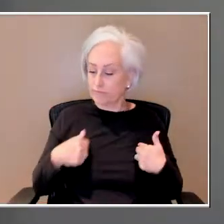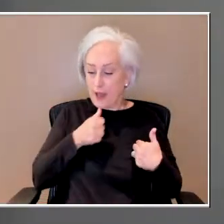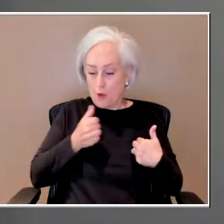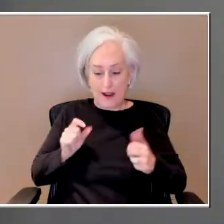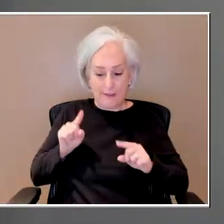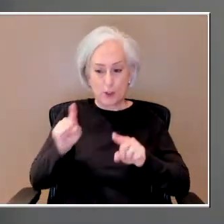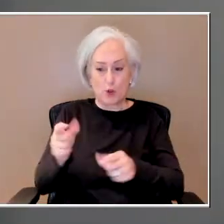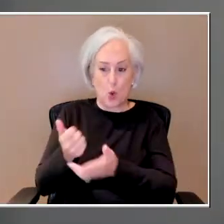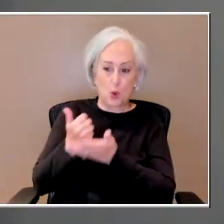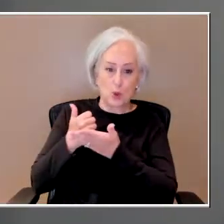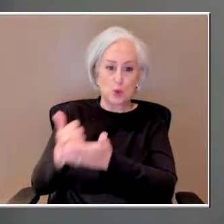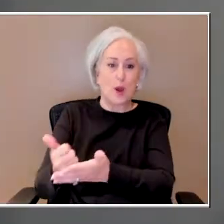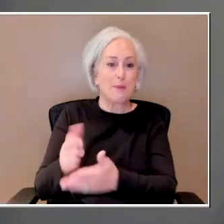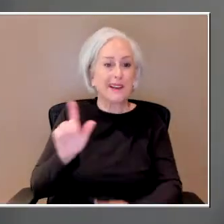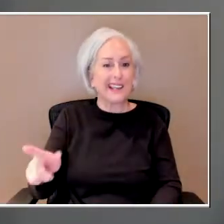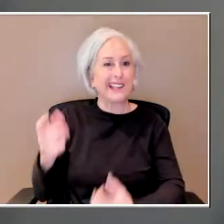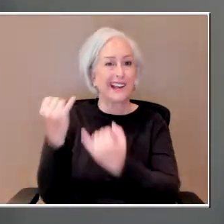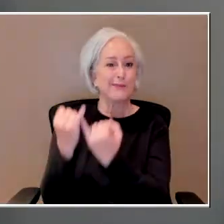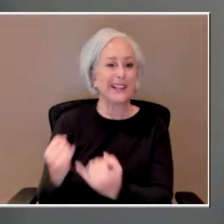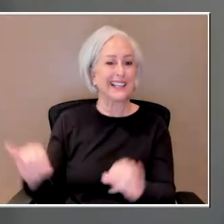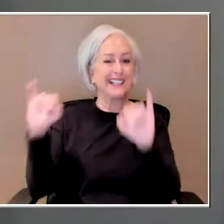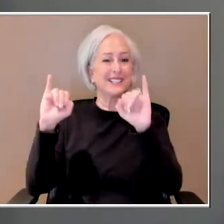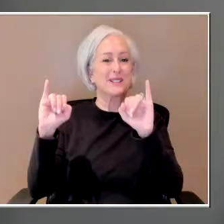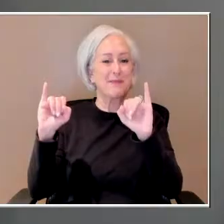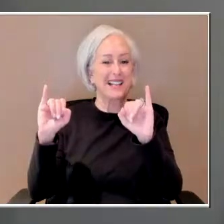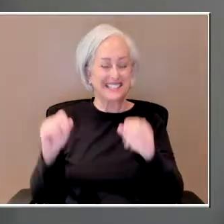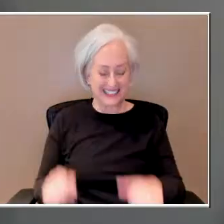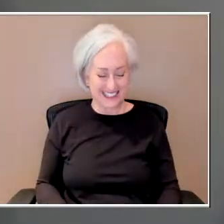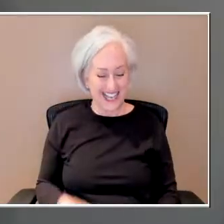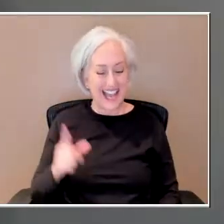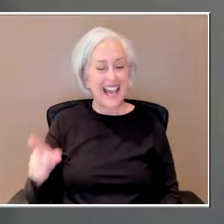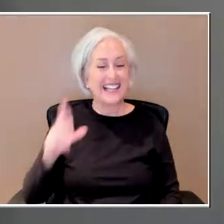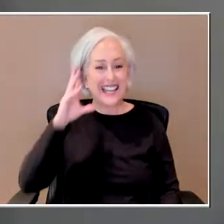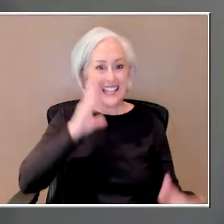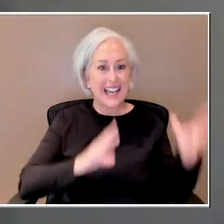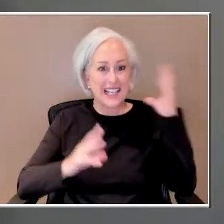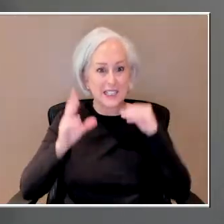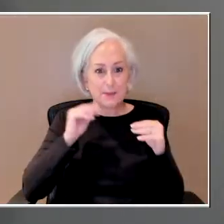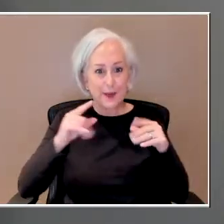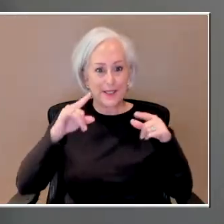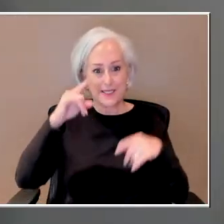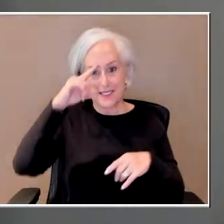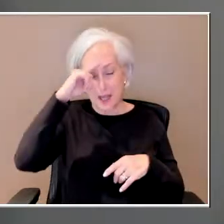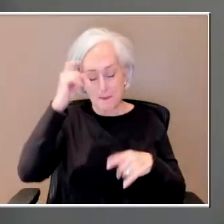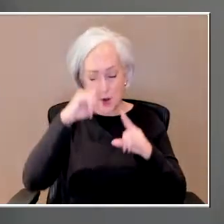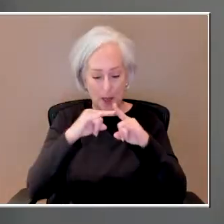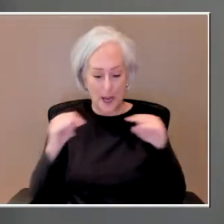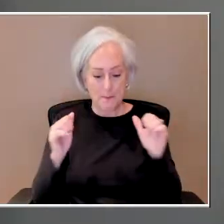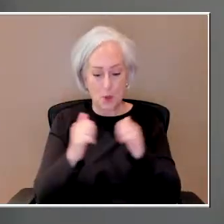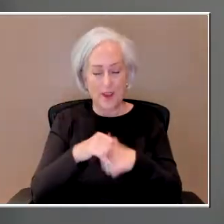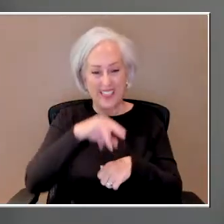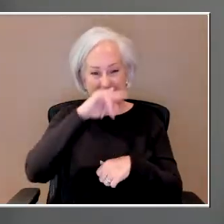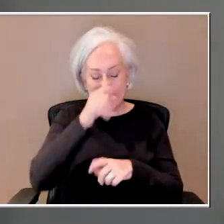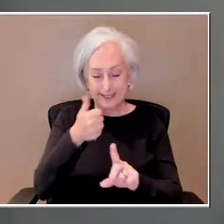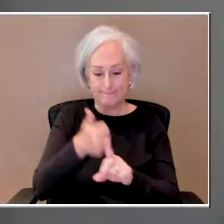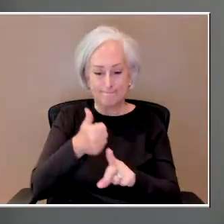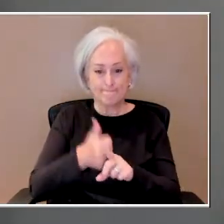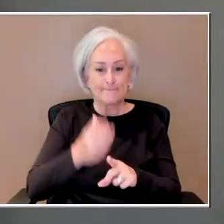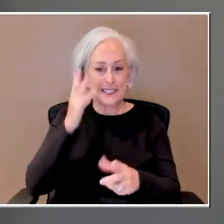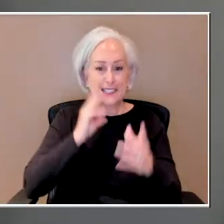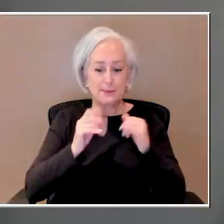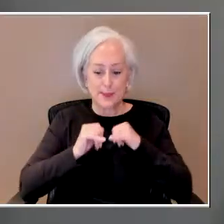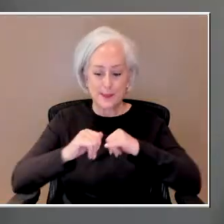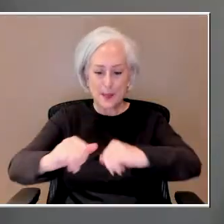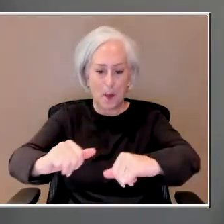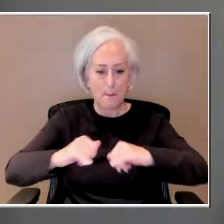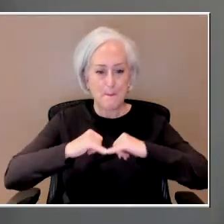out. He can be independent. And then he also gets to experience what summer camp is like with kids who go through the same medical things that